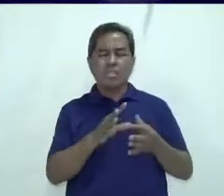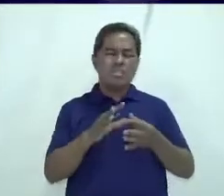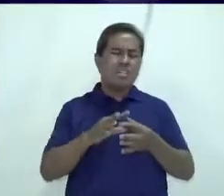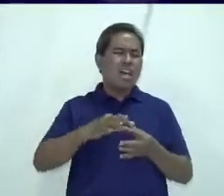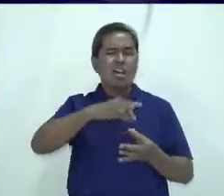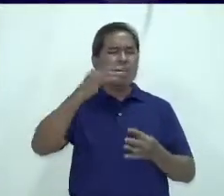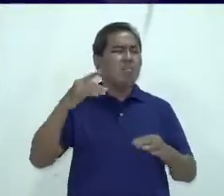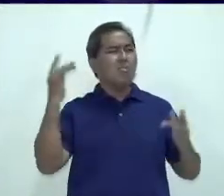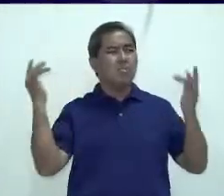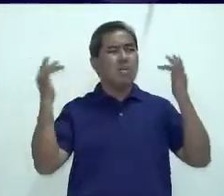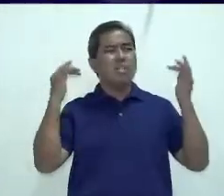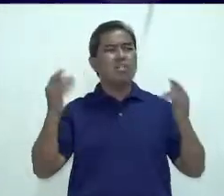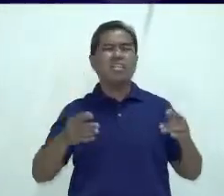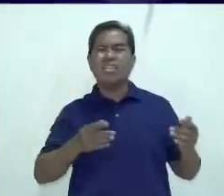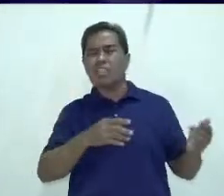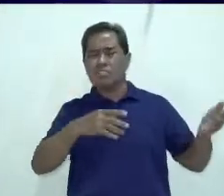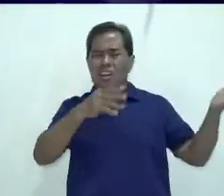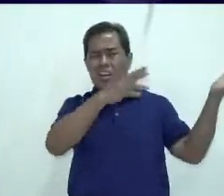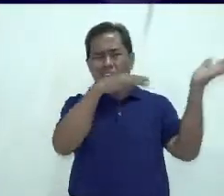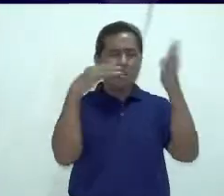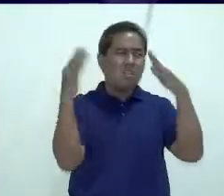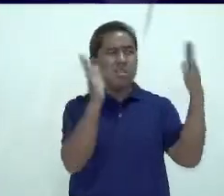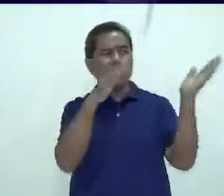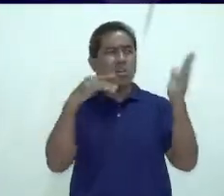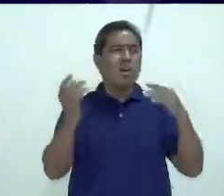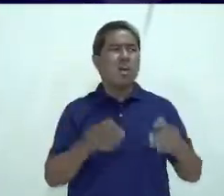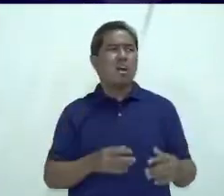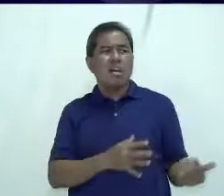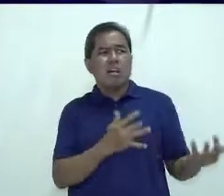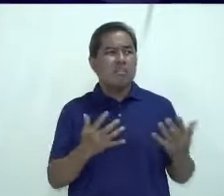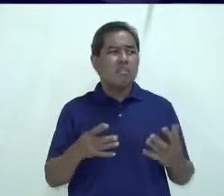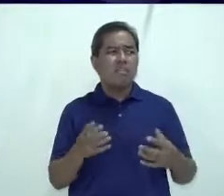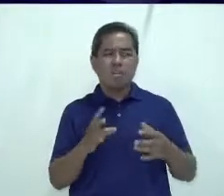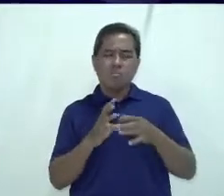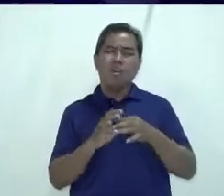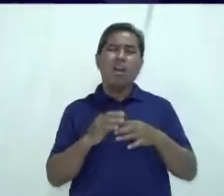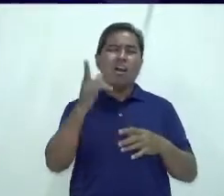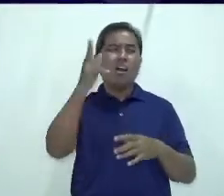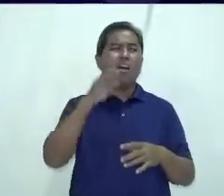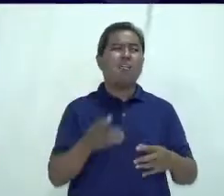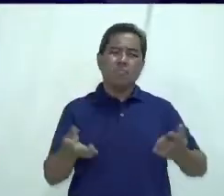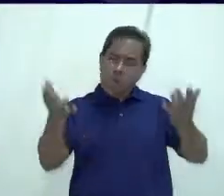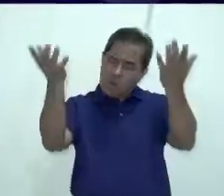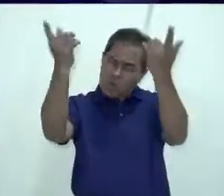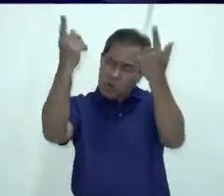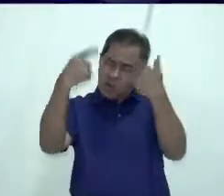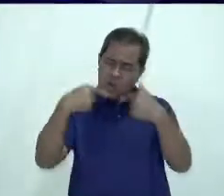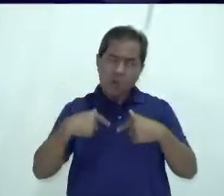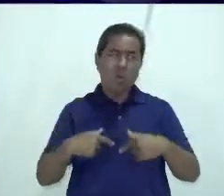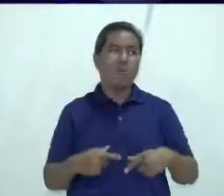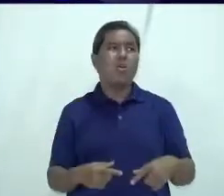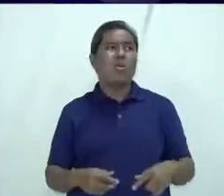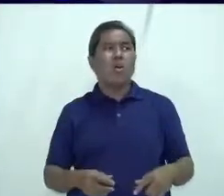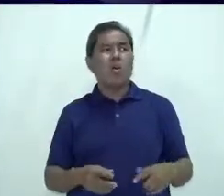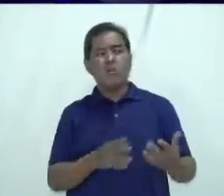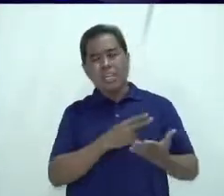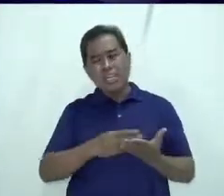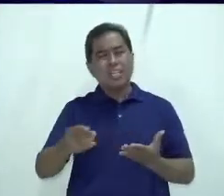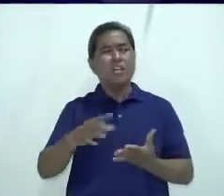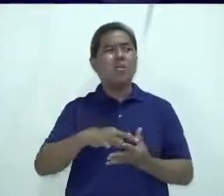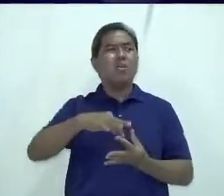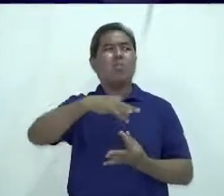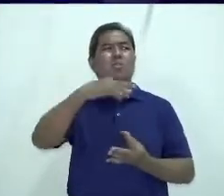Spirit sound, rushing wind, fire of God, fall within.